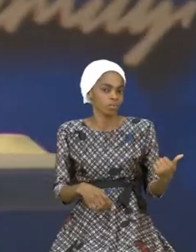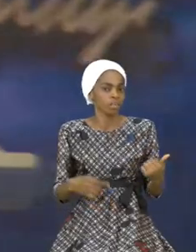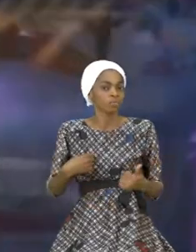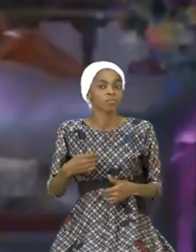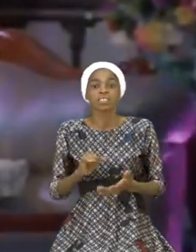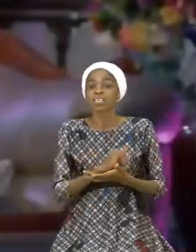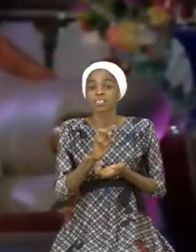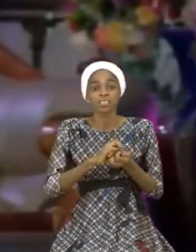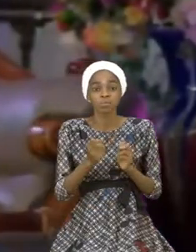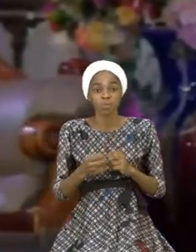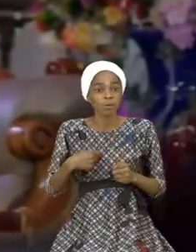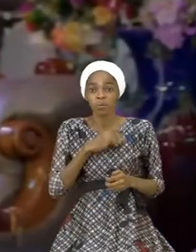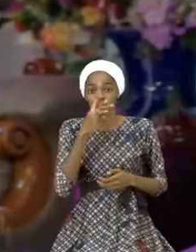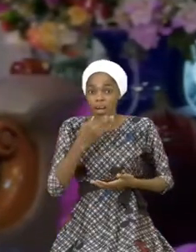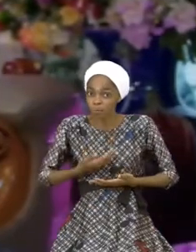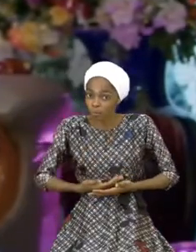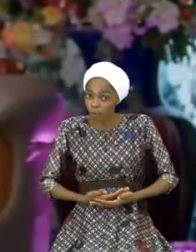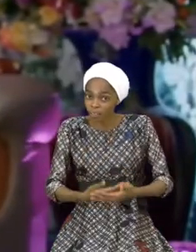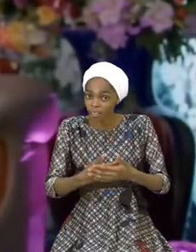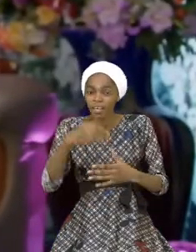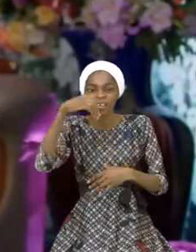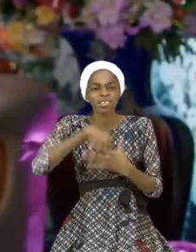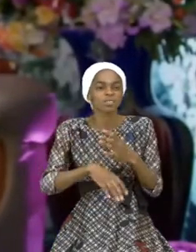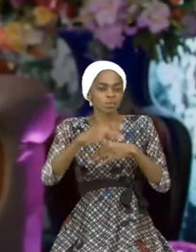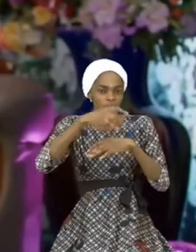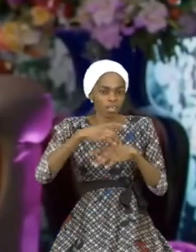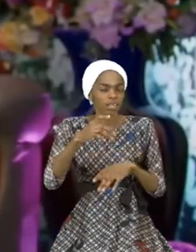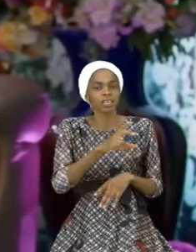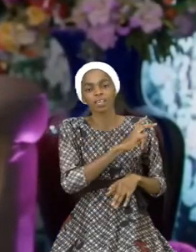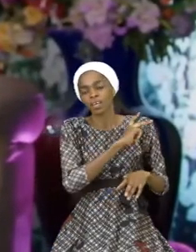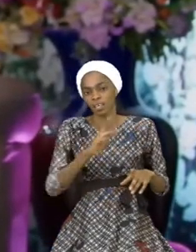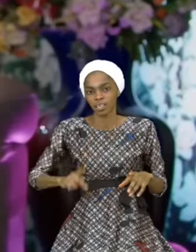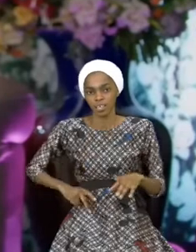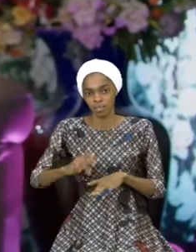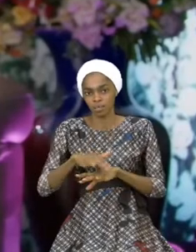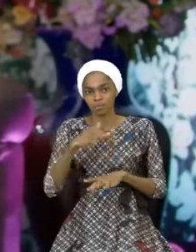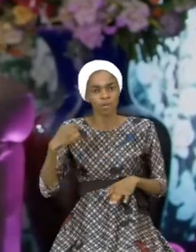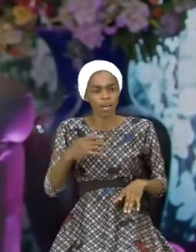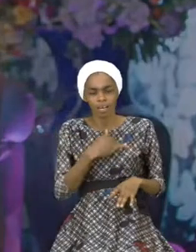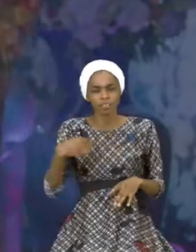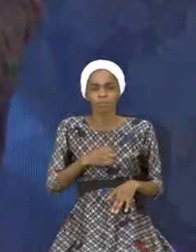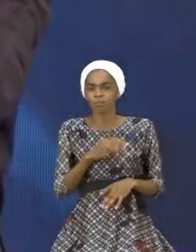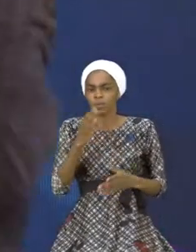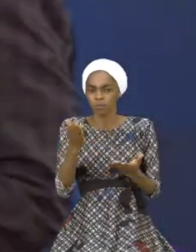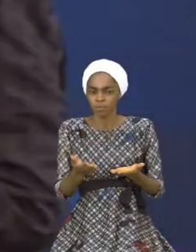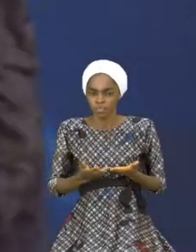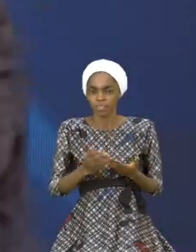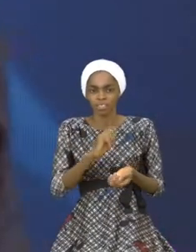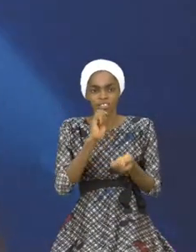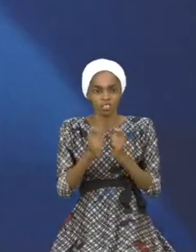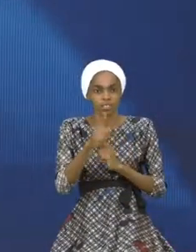into an earthly kingdom and we won't exchange your will